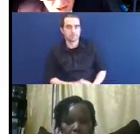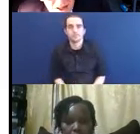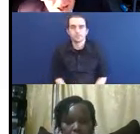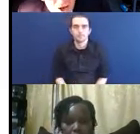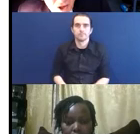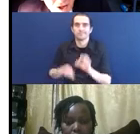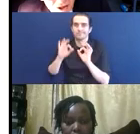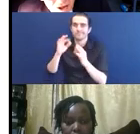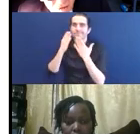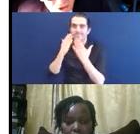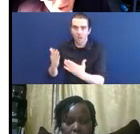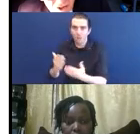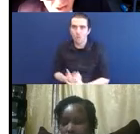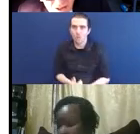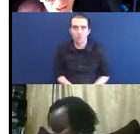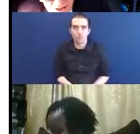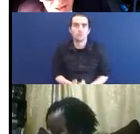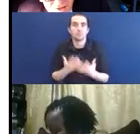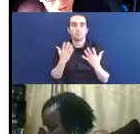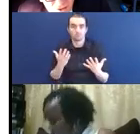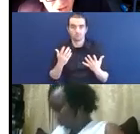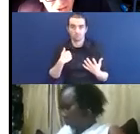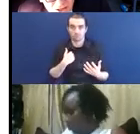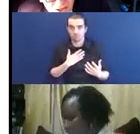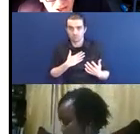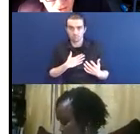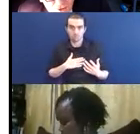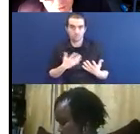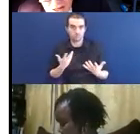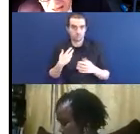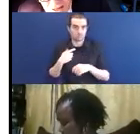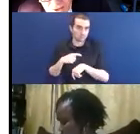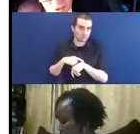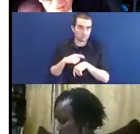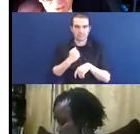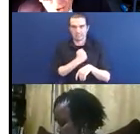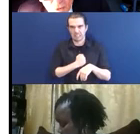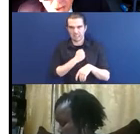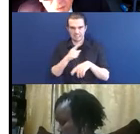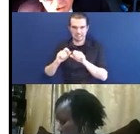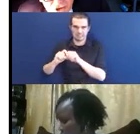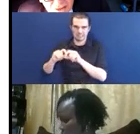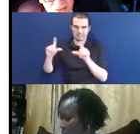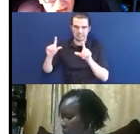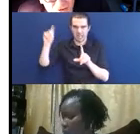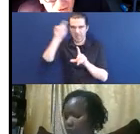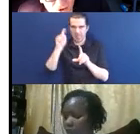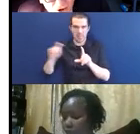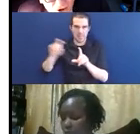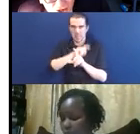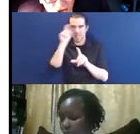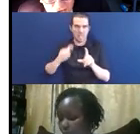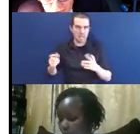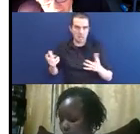anyway, we're going to go on with an interview with Elizabeth Umbati, who's involved with the project